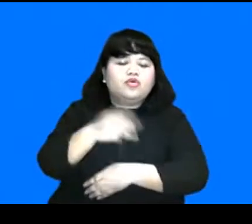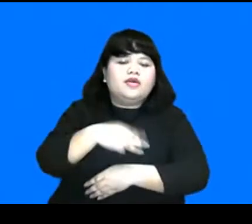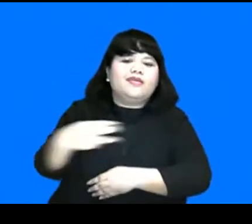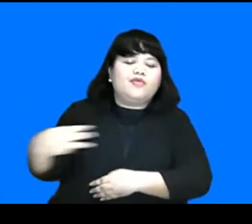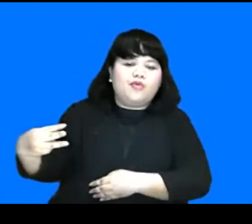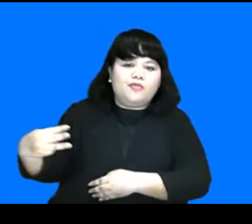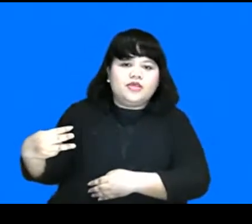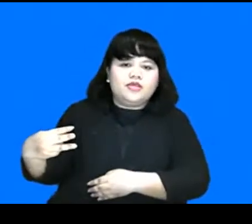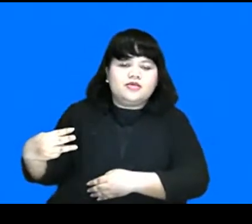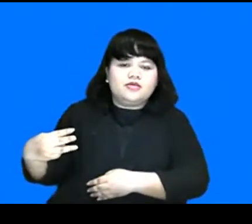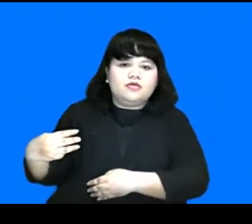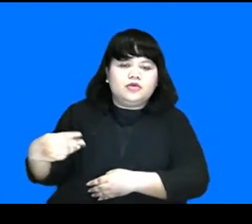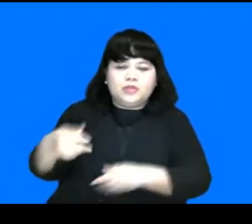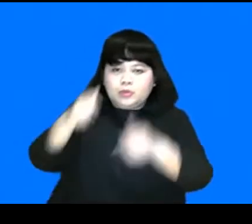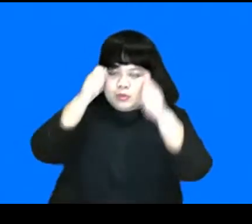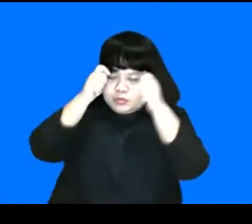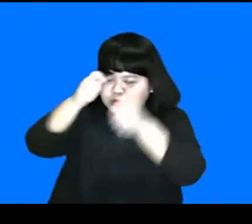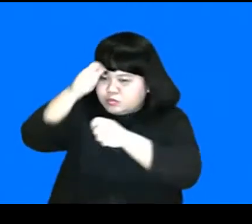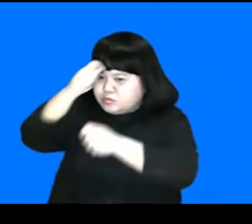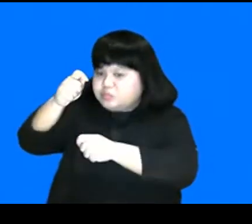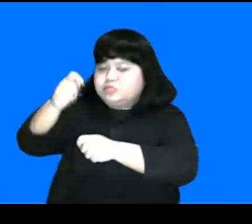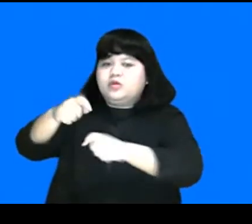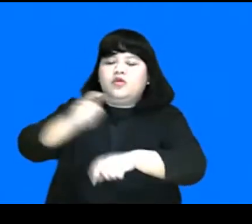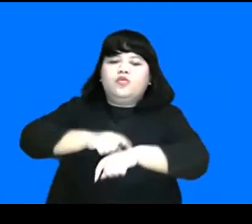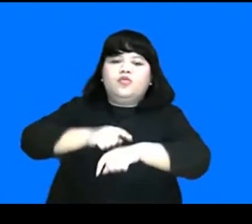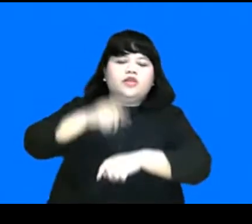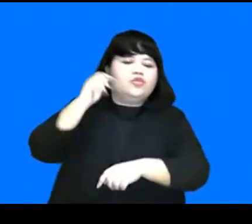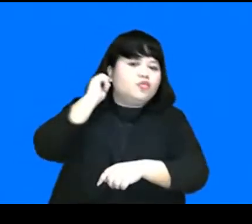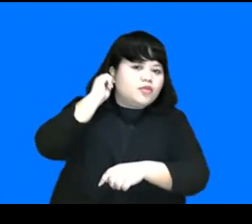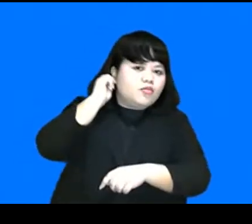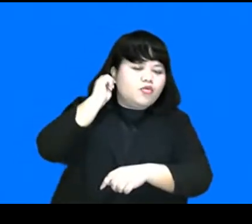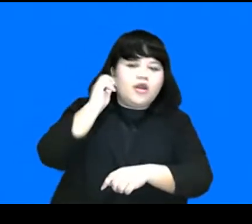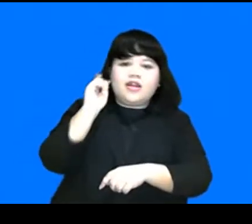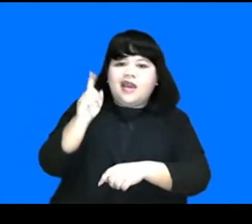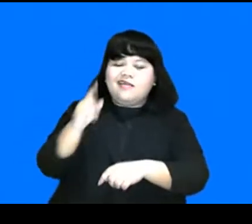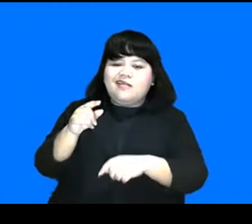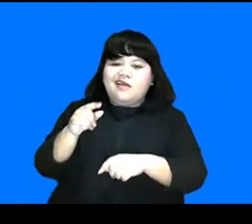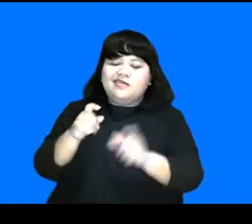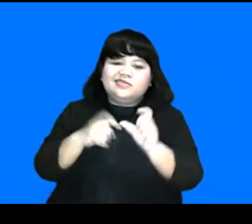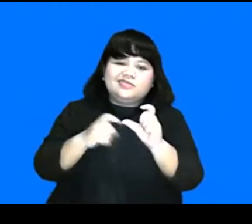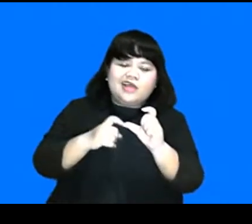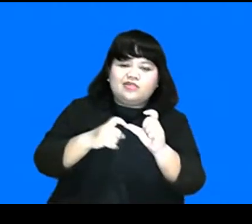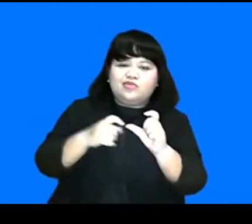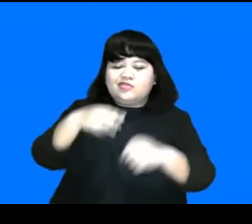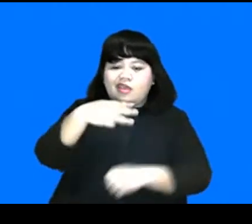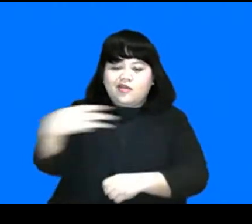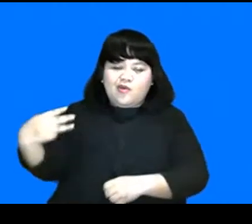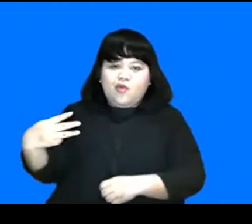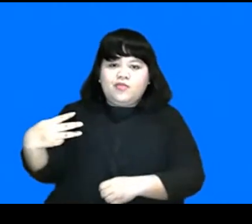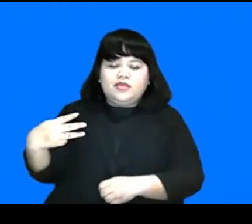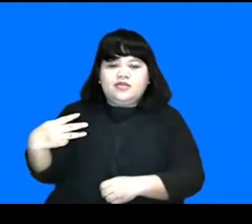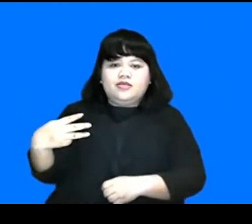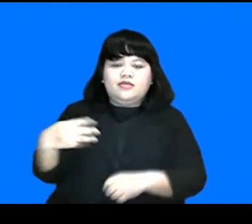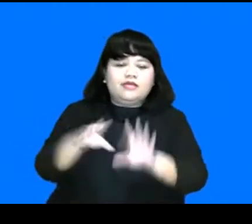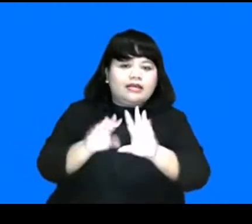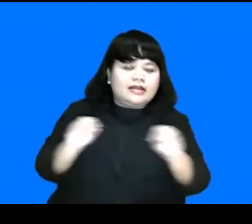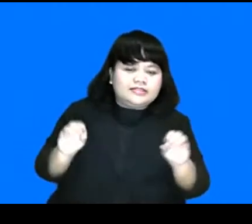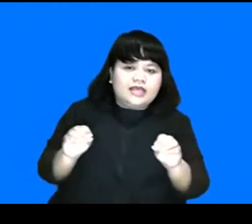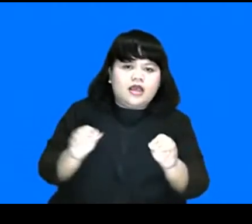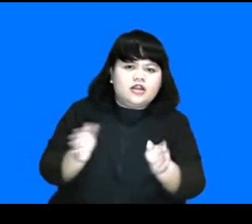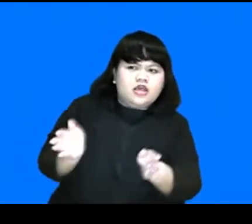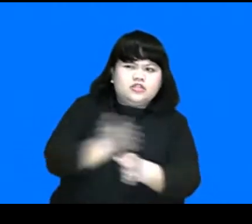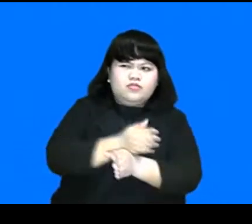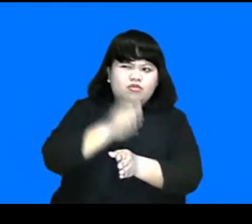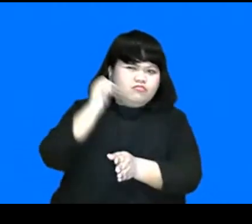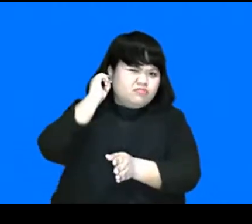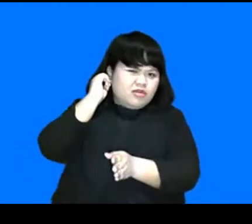economic status of the works they have never recognized before. And in addition, with more volatile energy and food